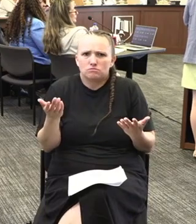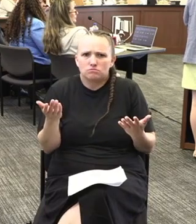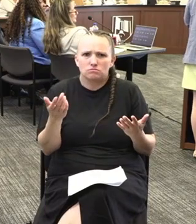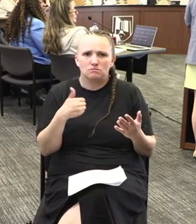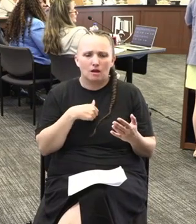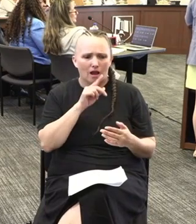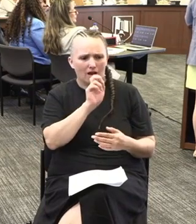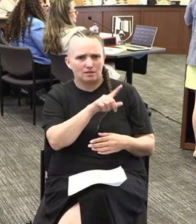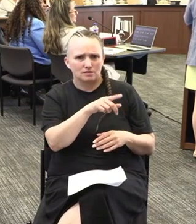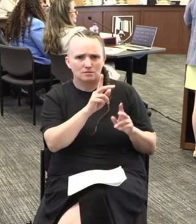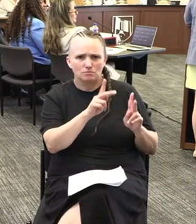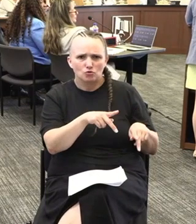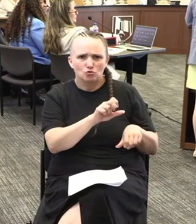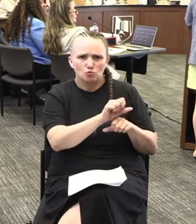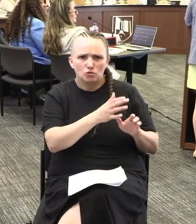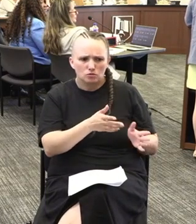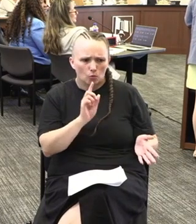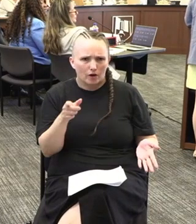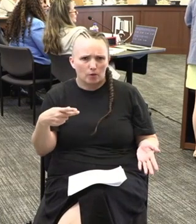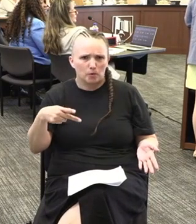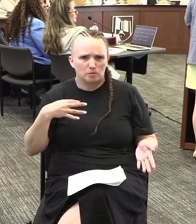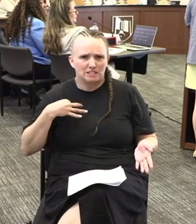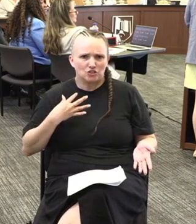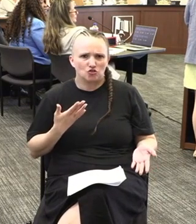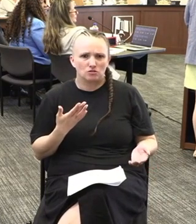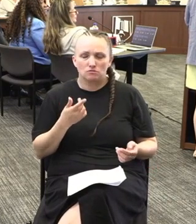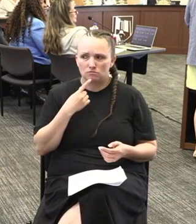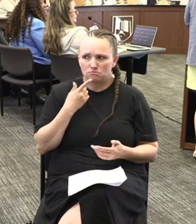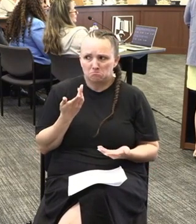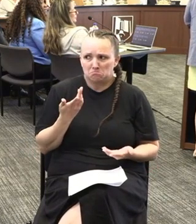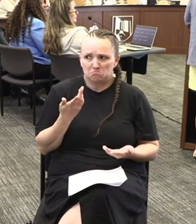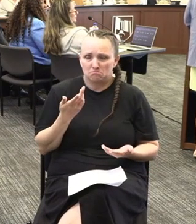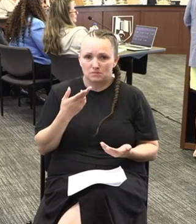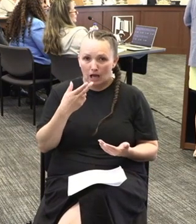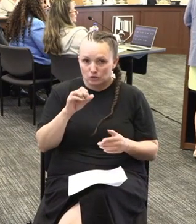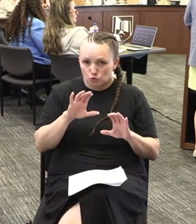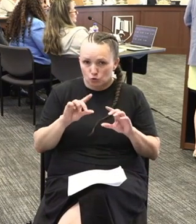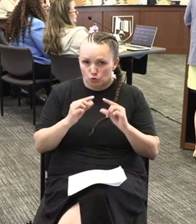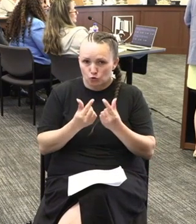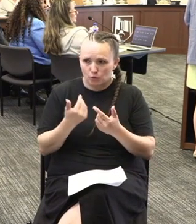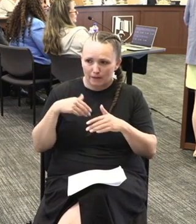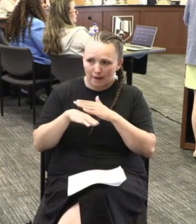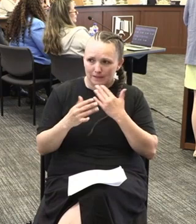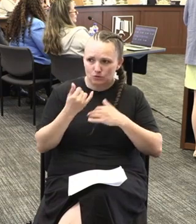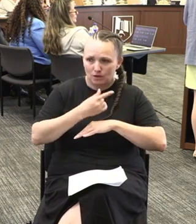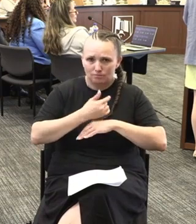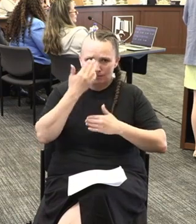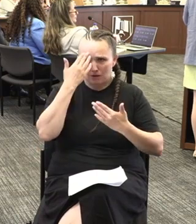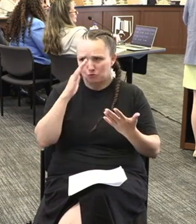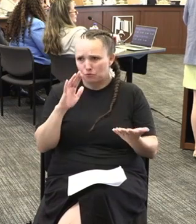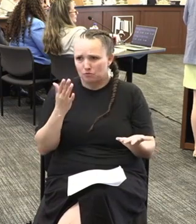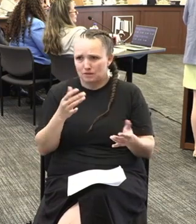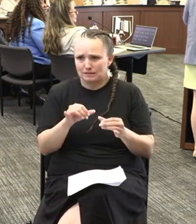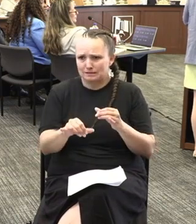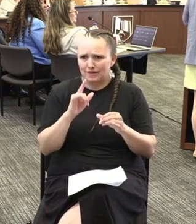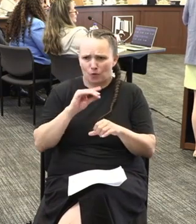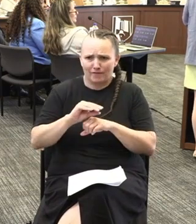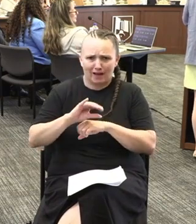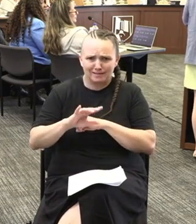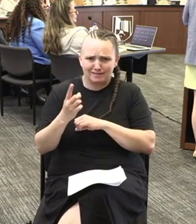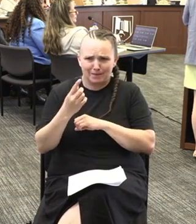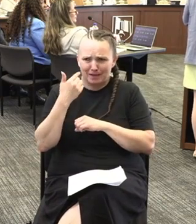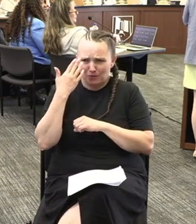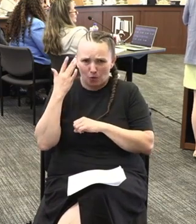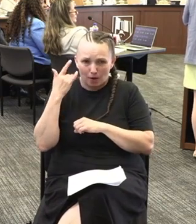clerk, where are the purple t-shirts? She said, there was a high school group here today. She's like, I don't know, they were here for advising or something. She said,